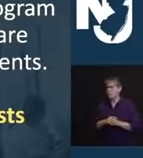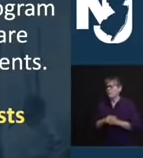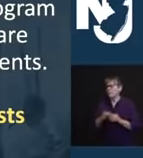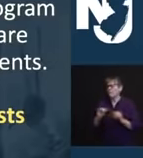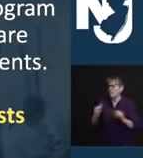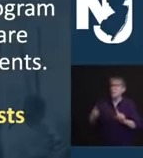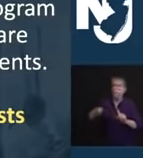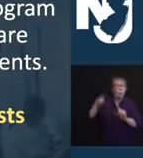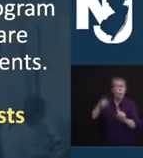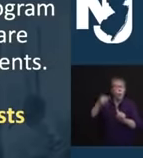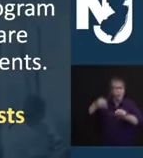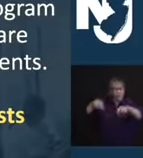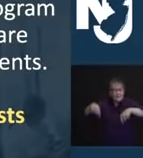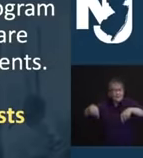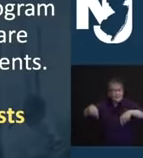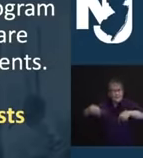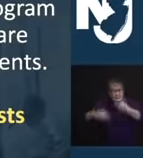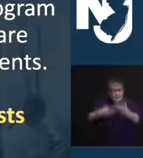this directive, long-term